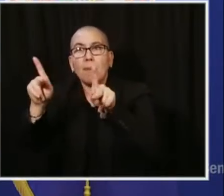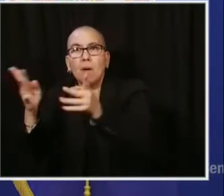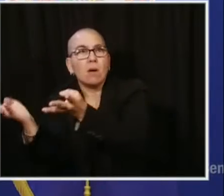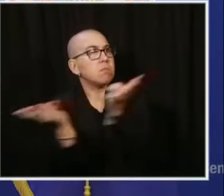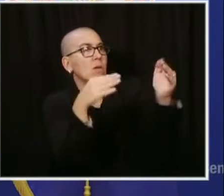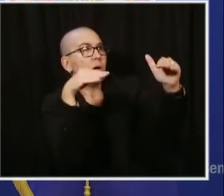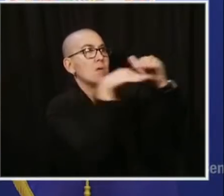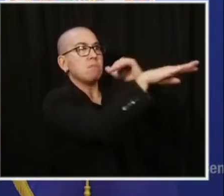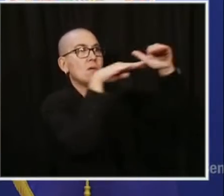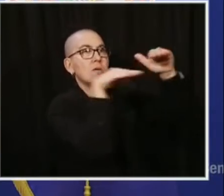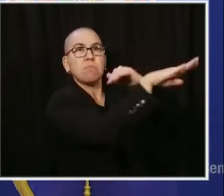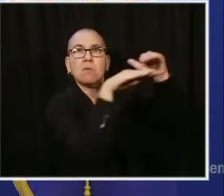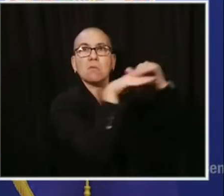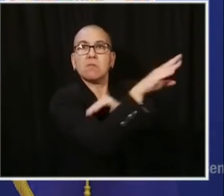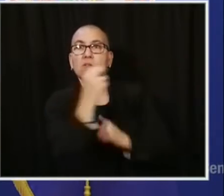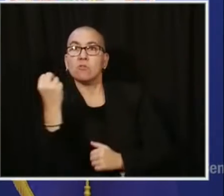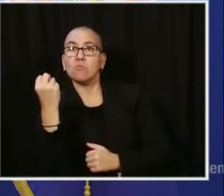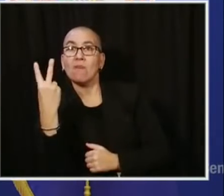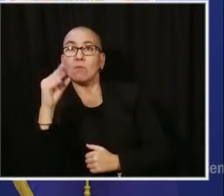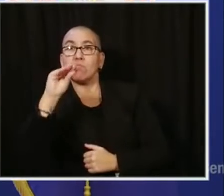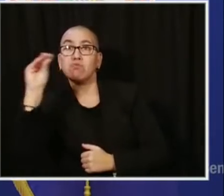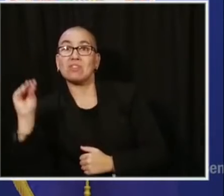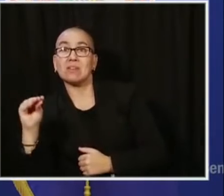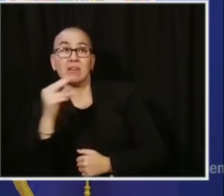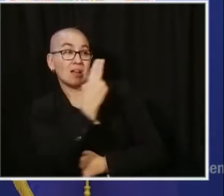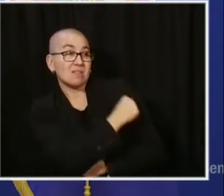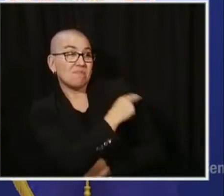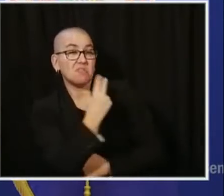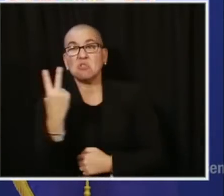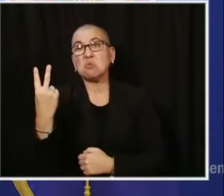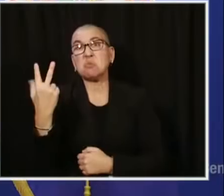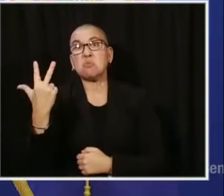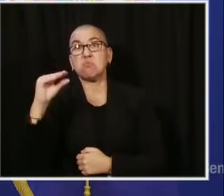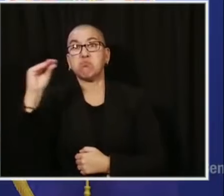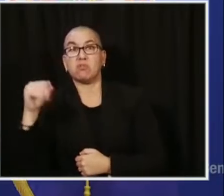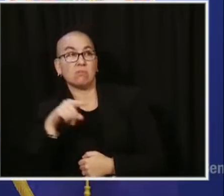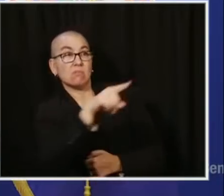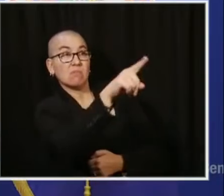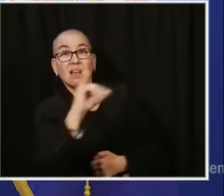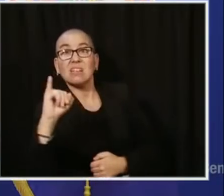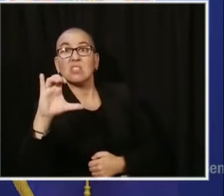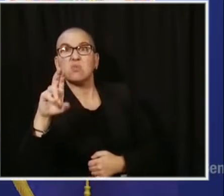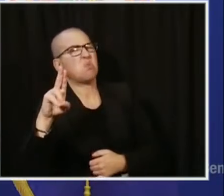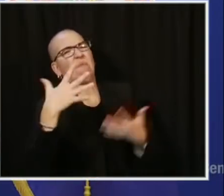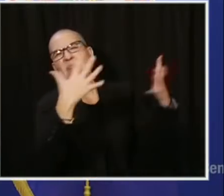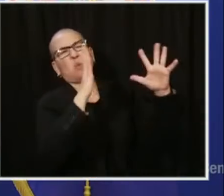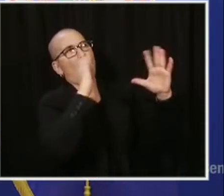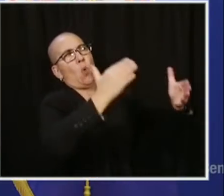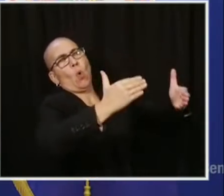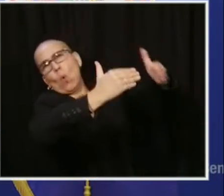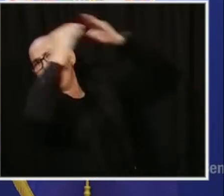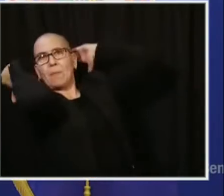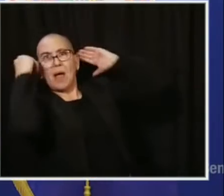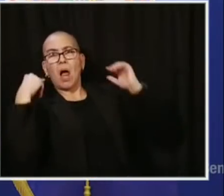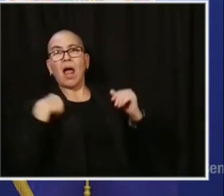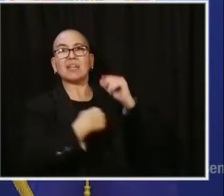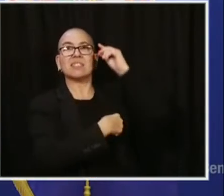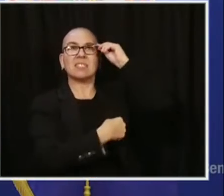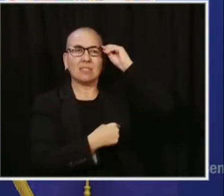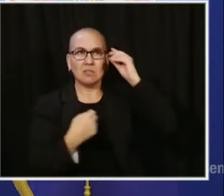to 3 that need an ICU will overwhelm us. And the real problem we have is this. While we built up and we have surge capacity, we